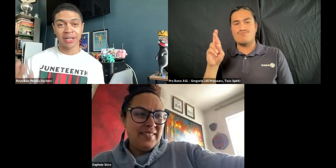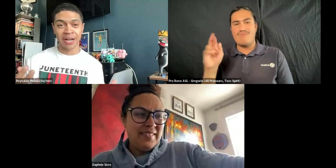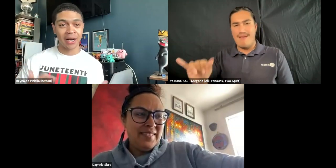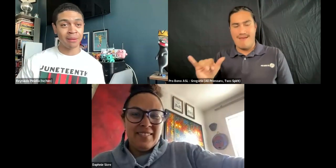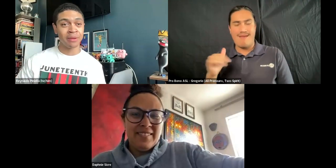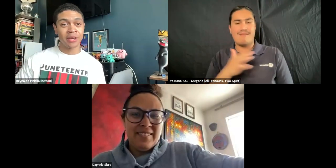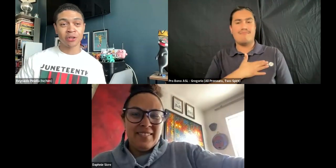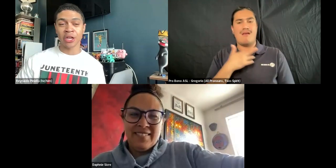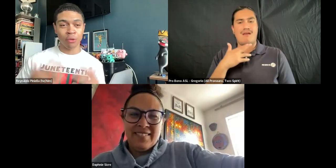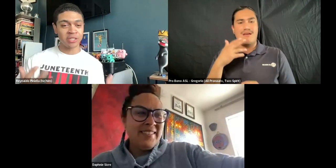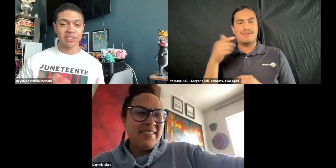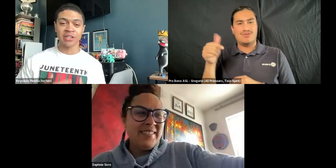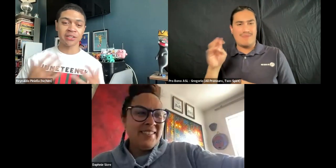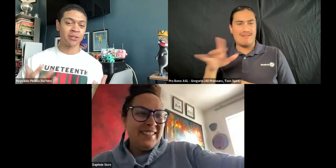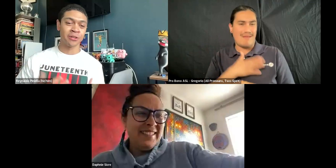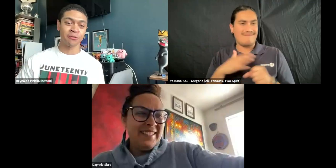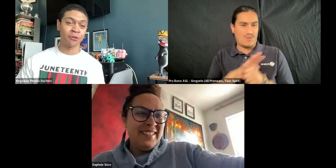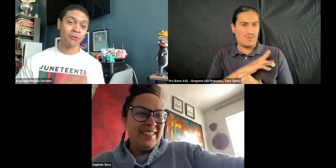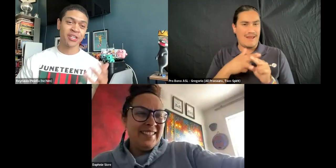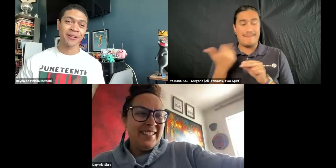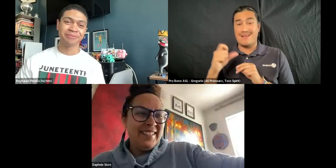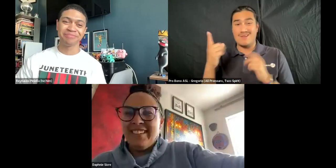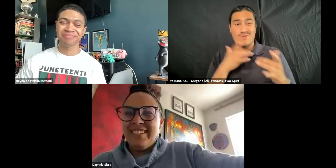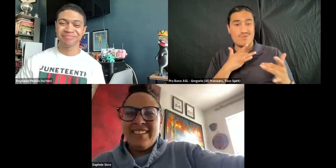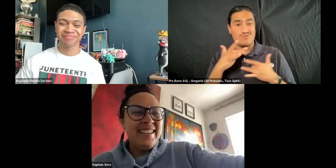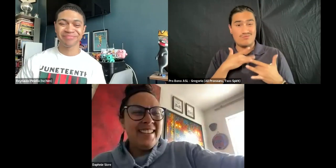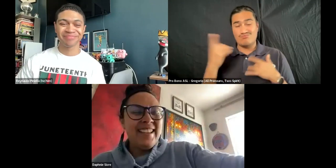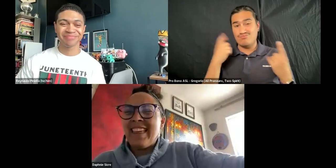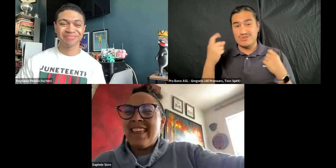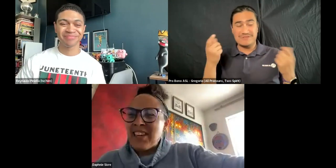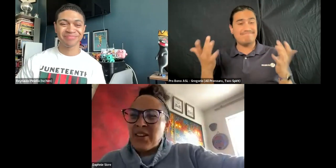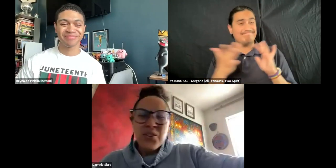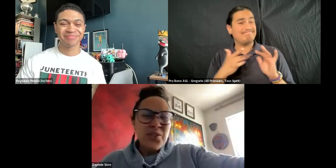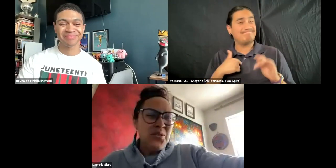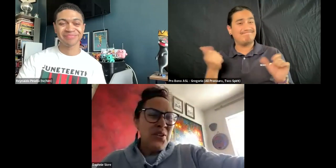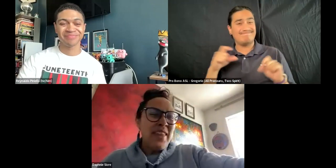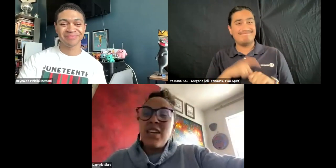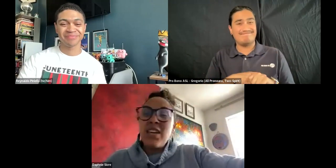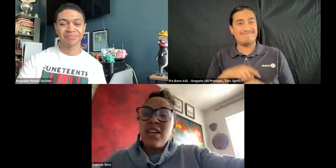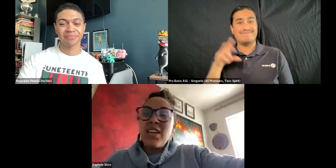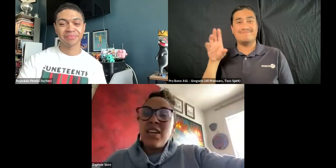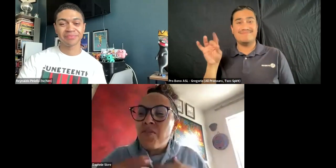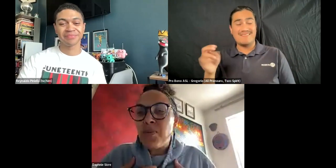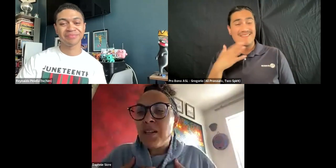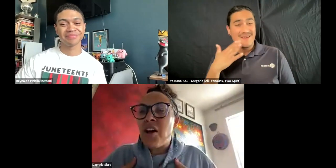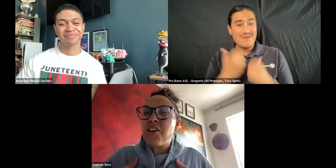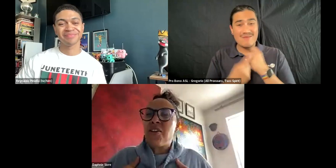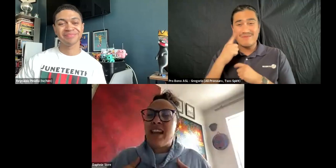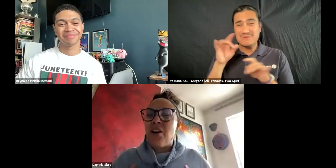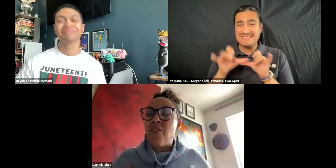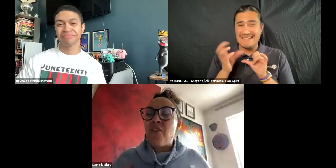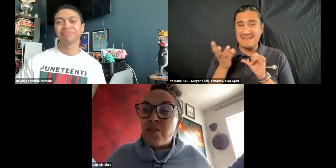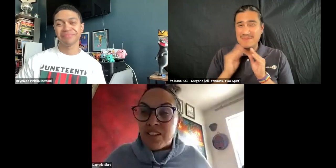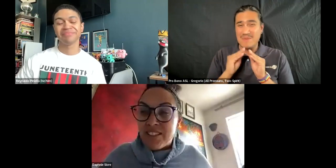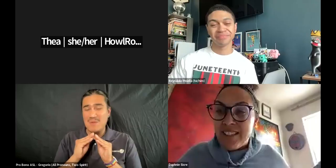myfullname@gmail.com. So any questions, any concerns, feel free to reach out. Thank you. Thank you, everyone, for staying a little